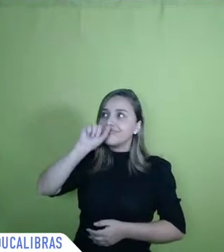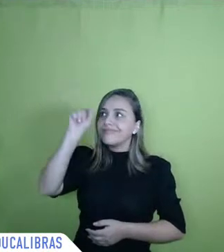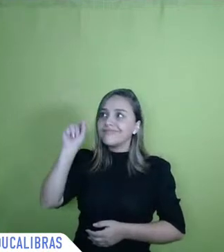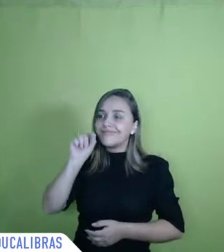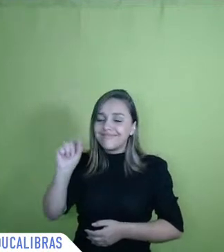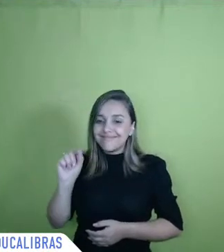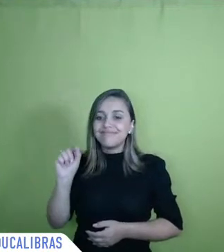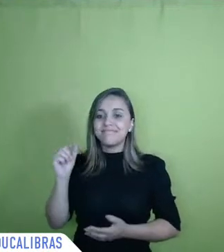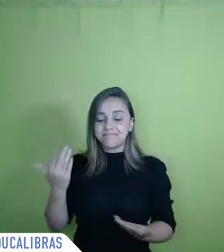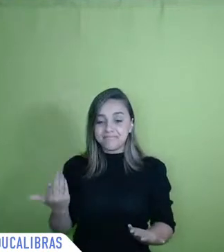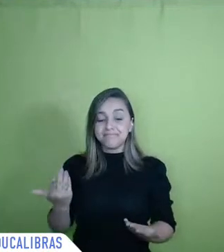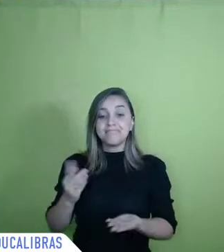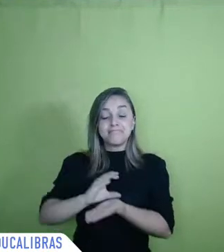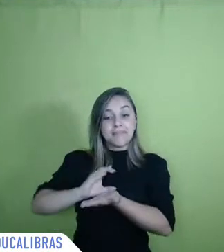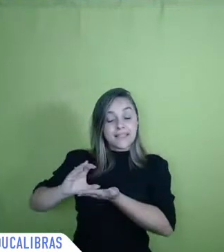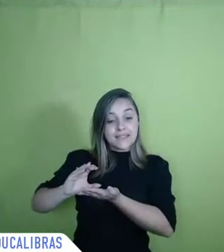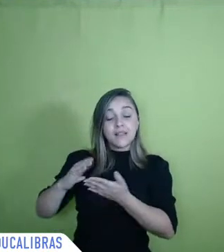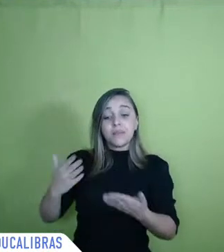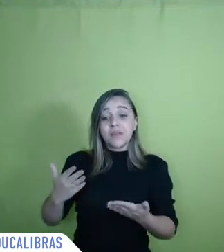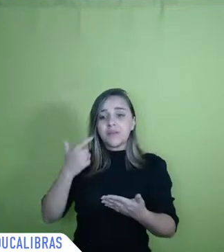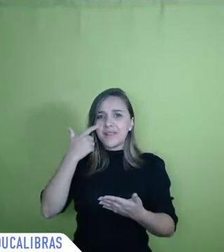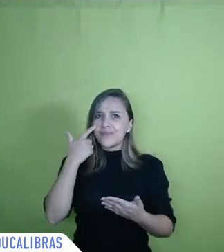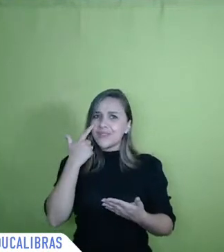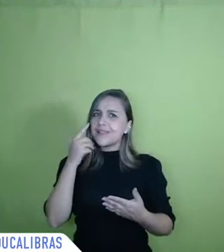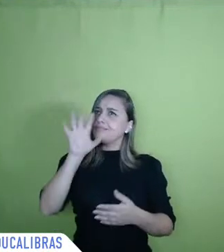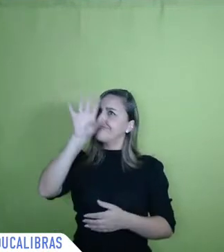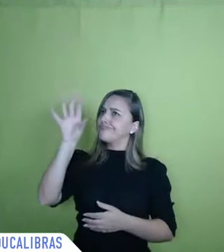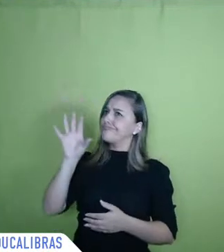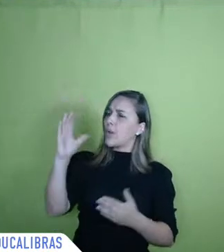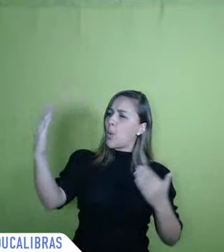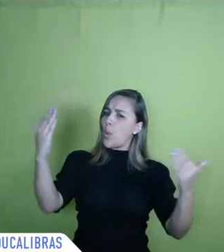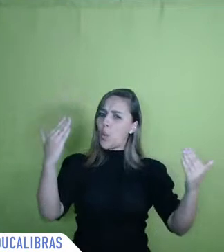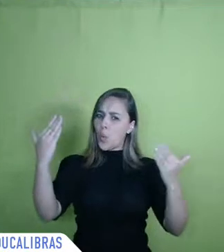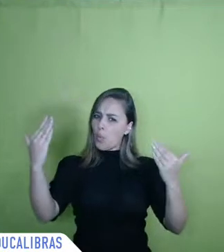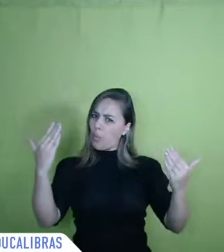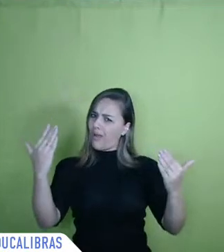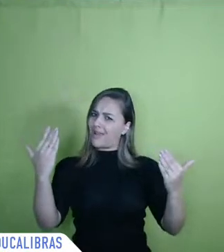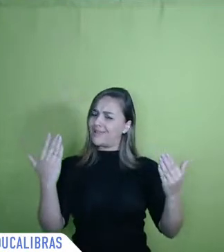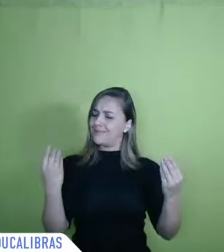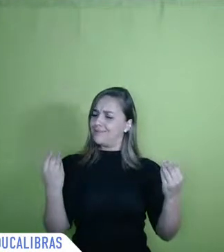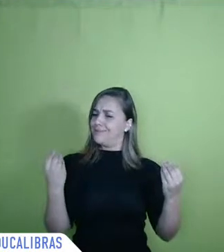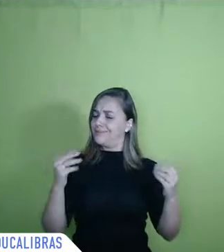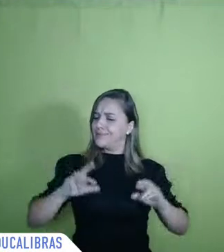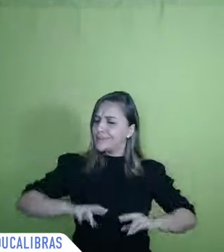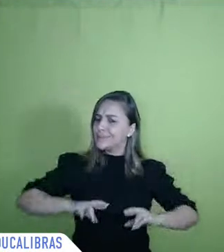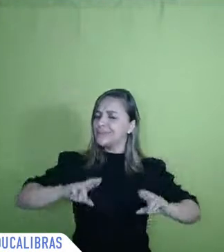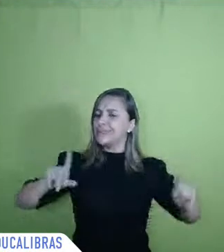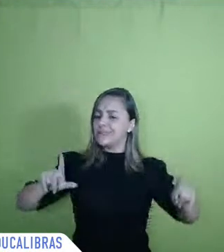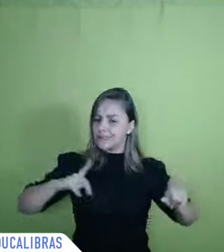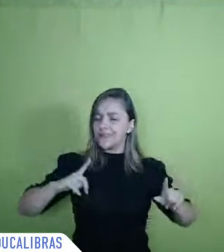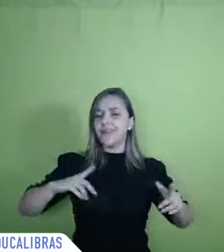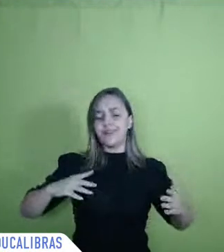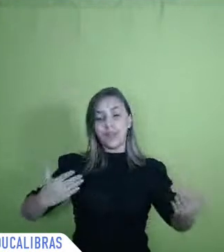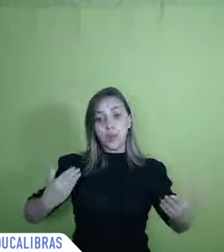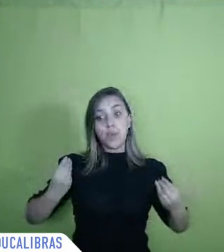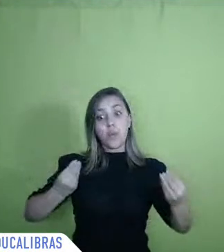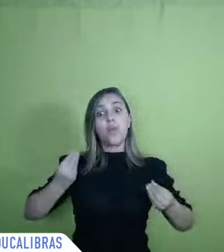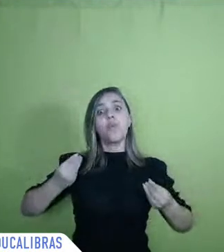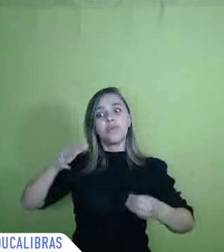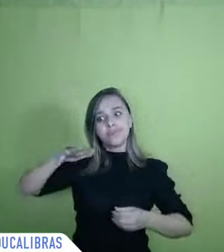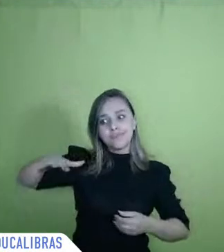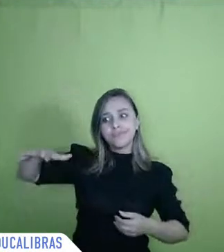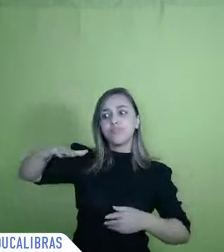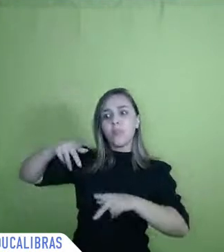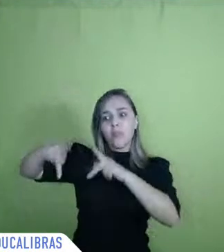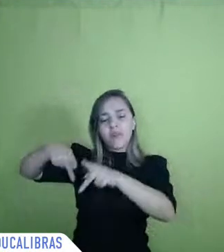public money? When you compare and we question how people